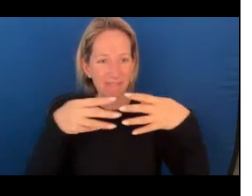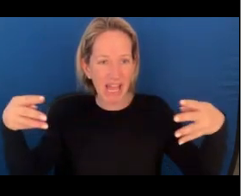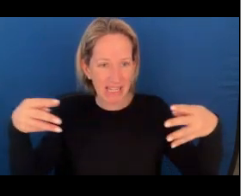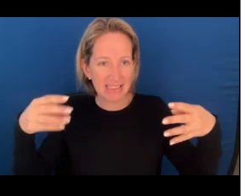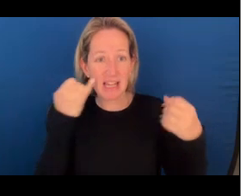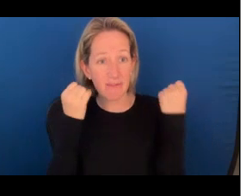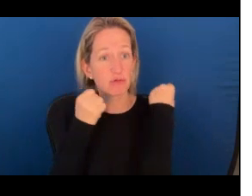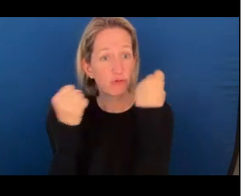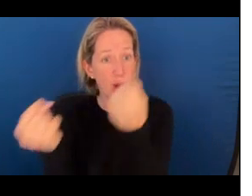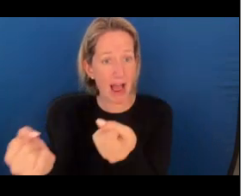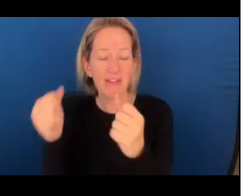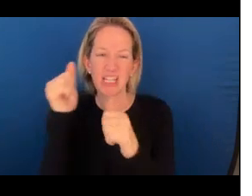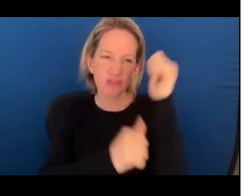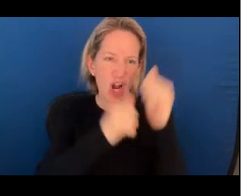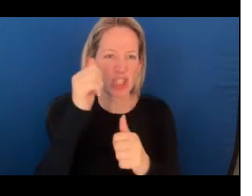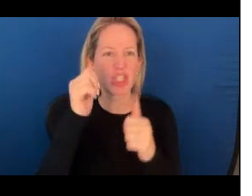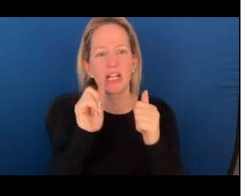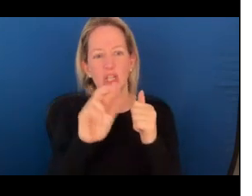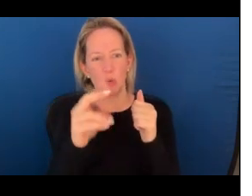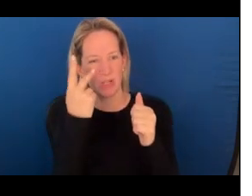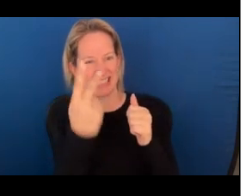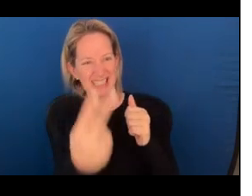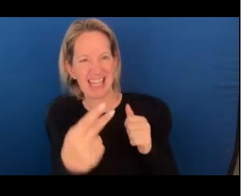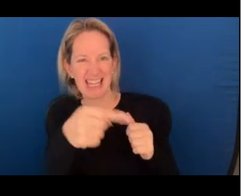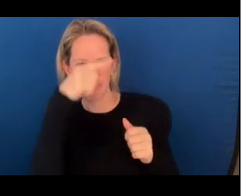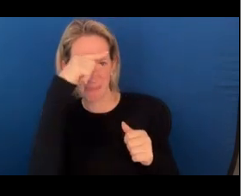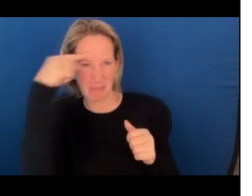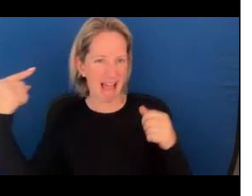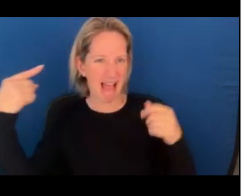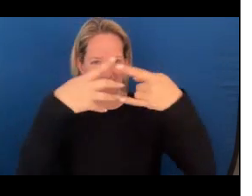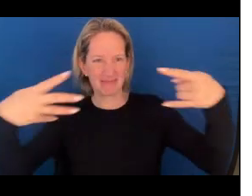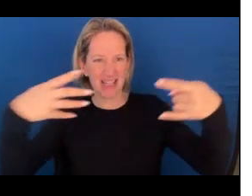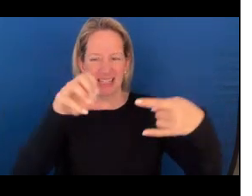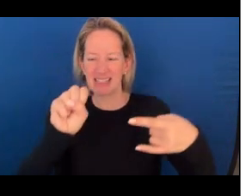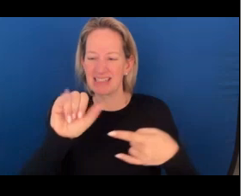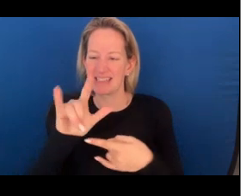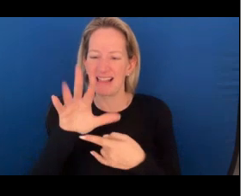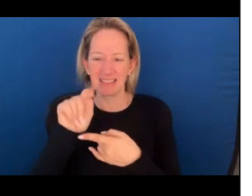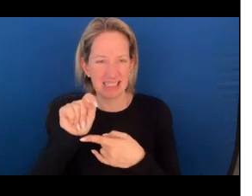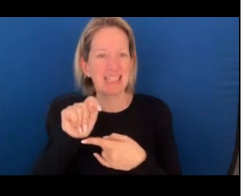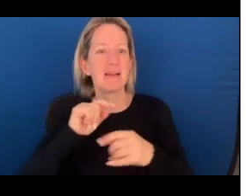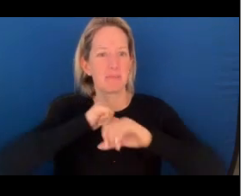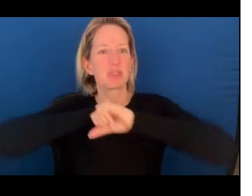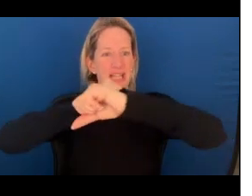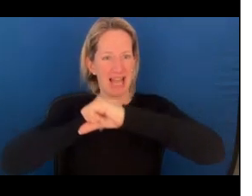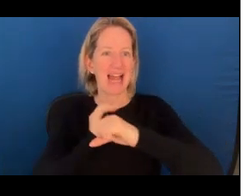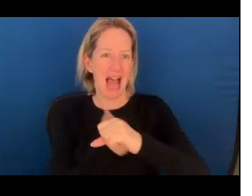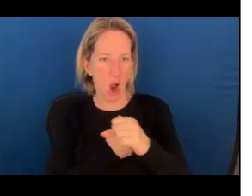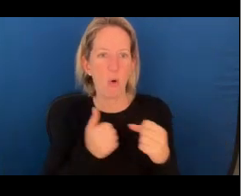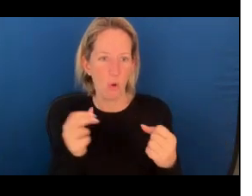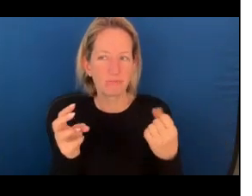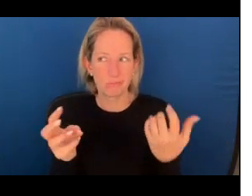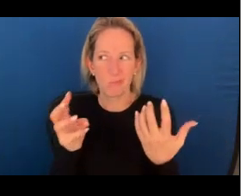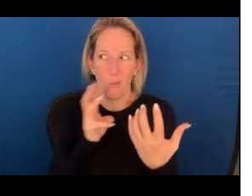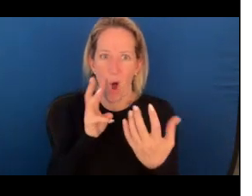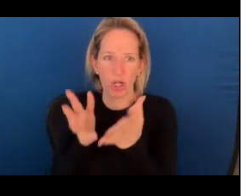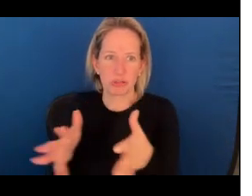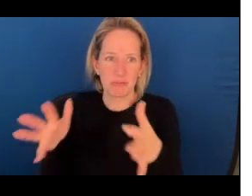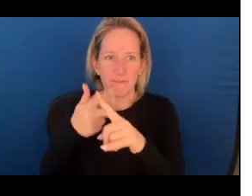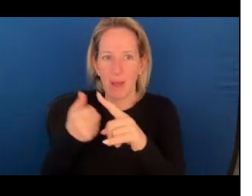past a construction site, you'll see this stuff everywhere. It's meant to protect our water bodies from silt that is running off